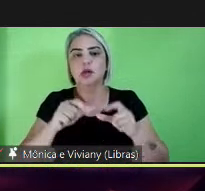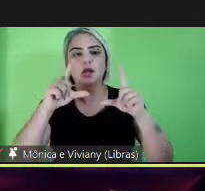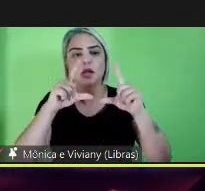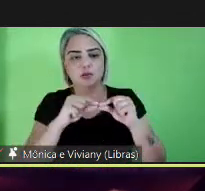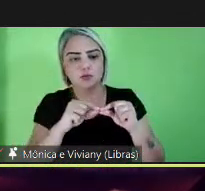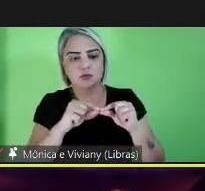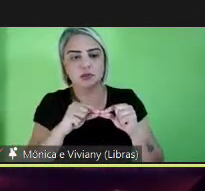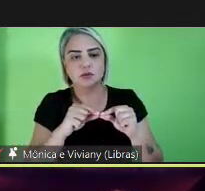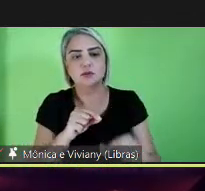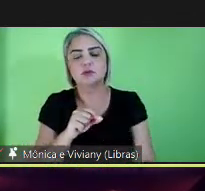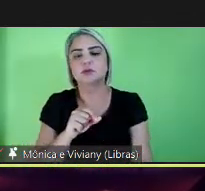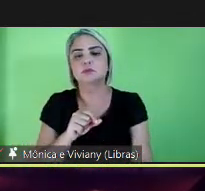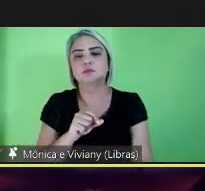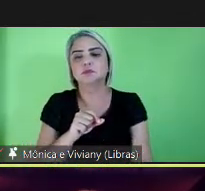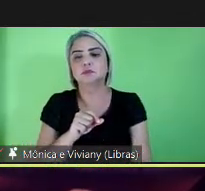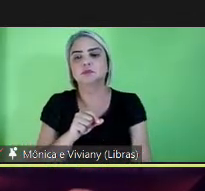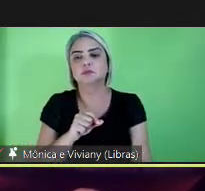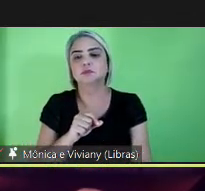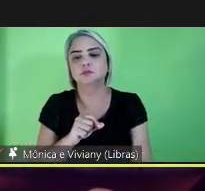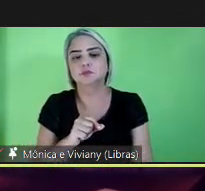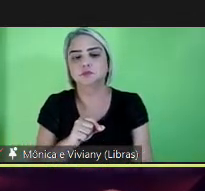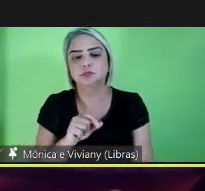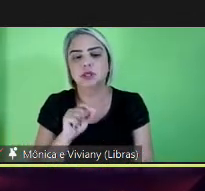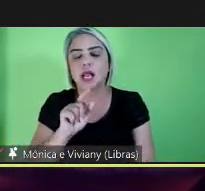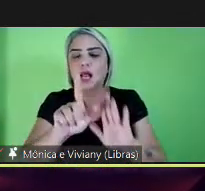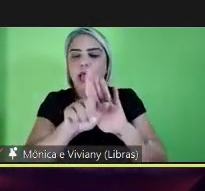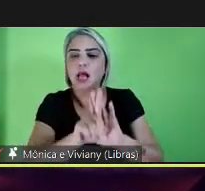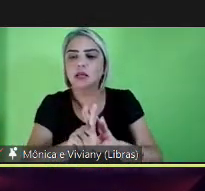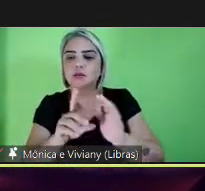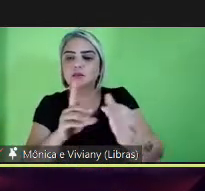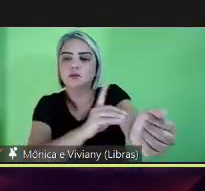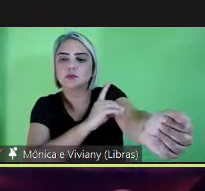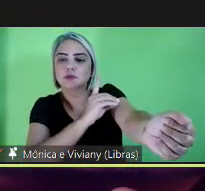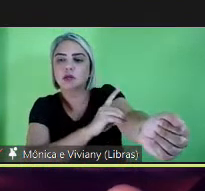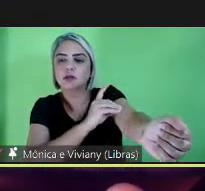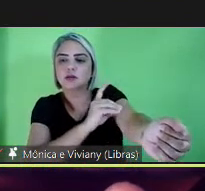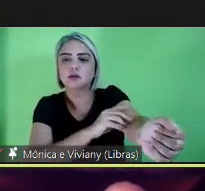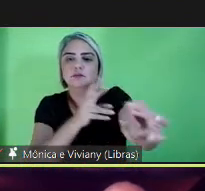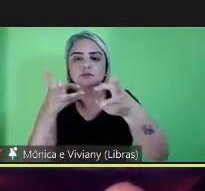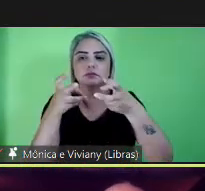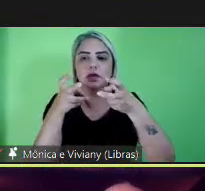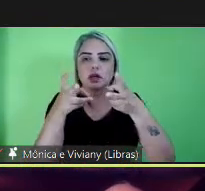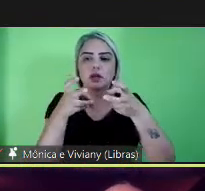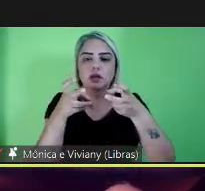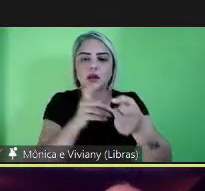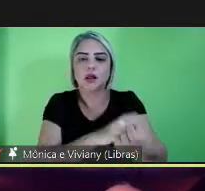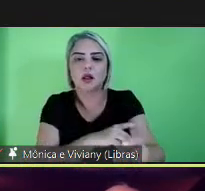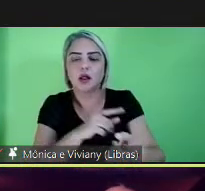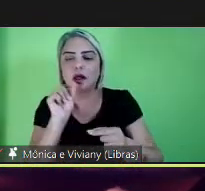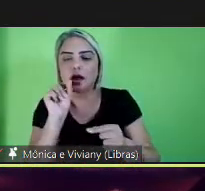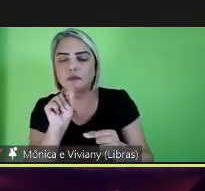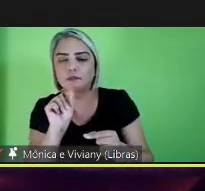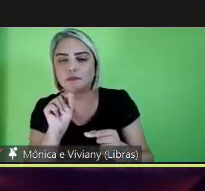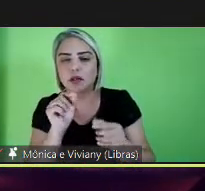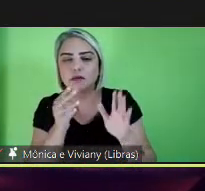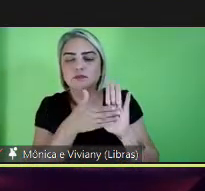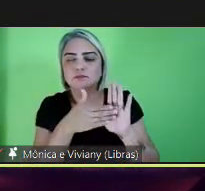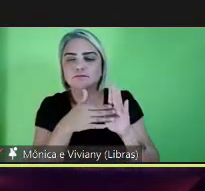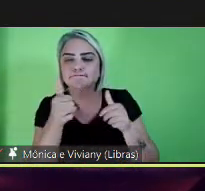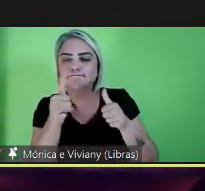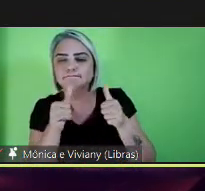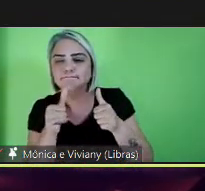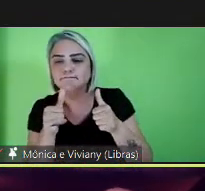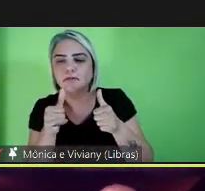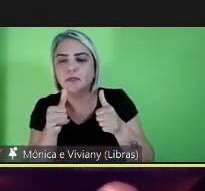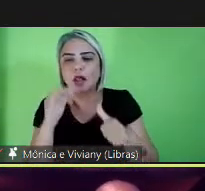the diabetes management, a generalist perspective, looks at sustainable solutions, and they are